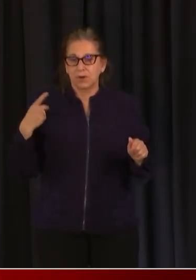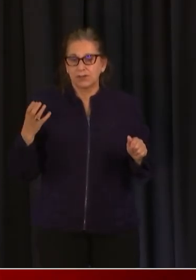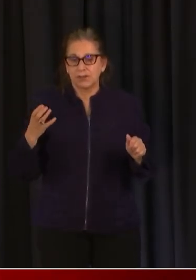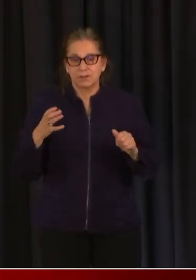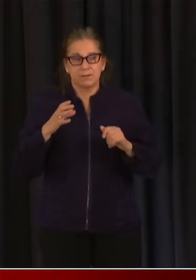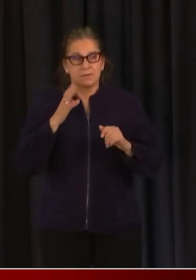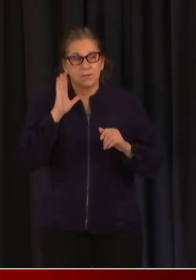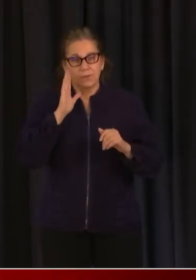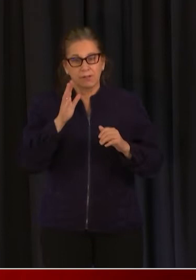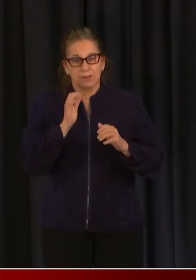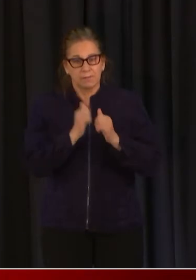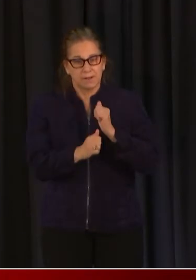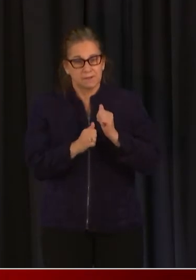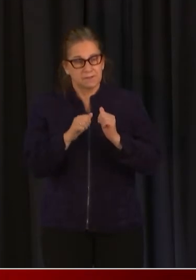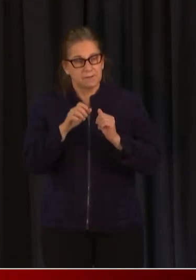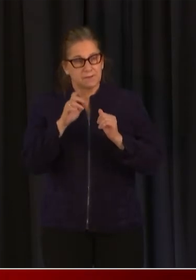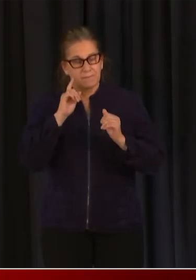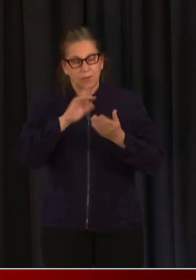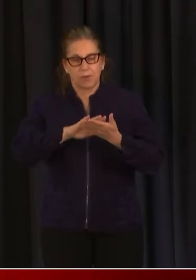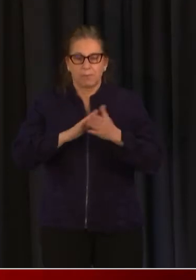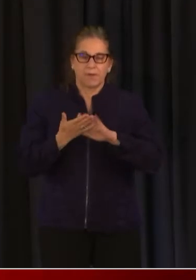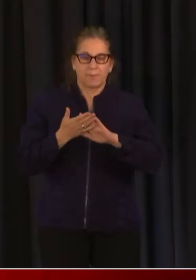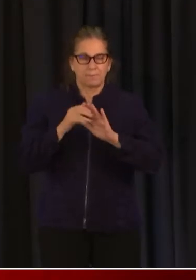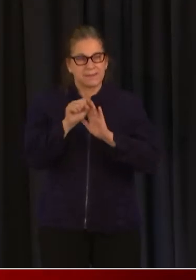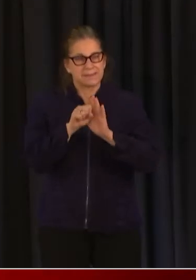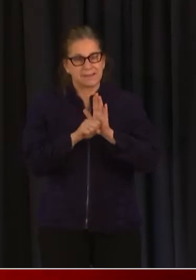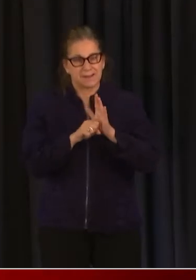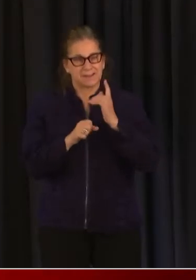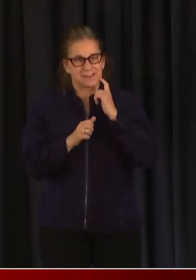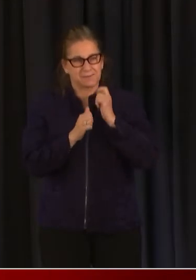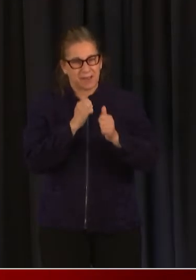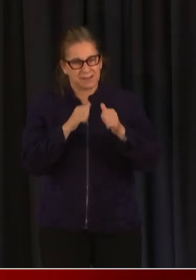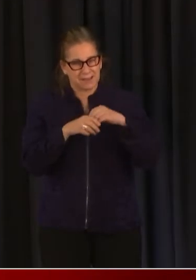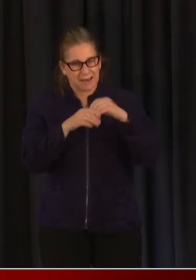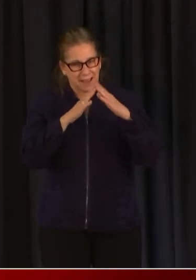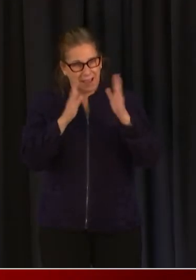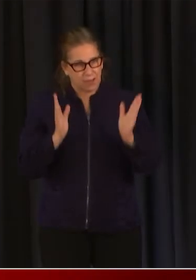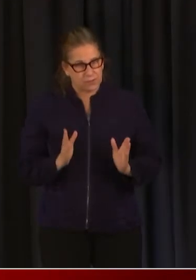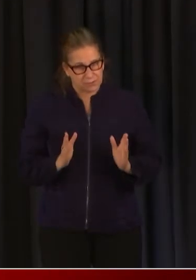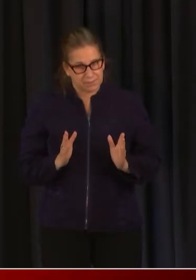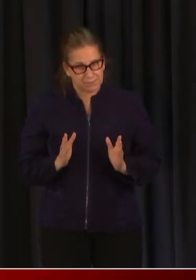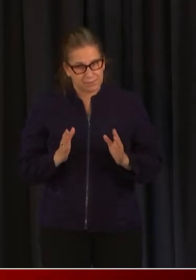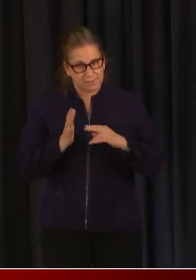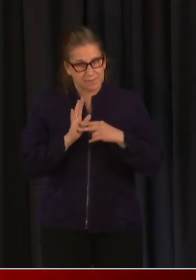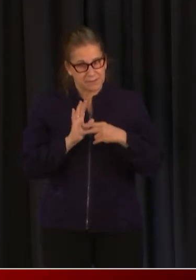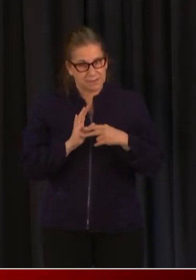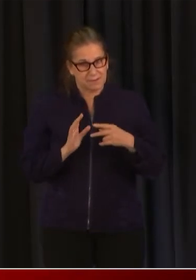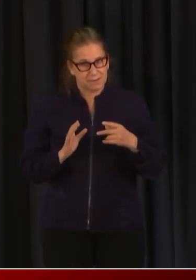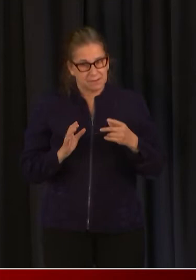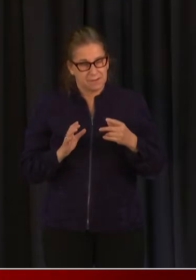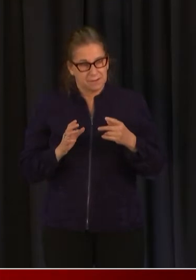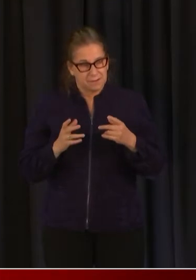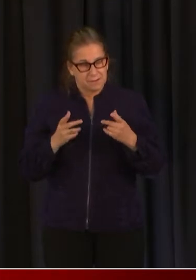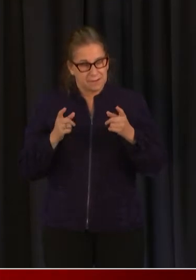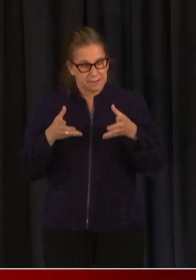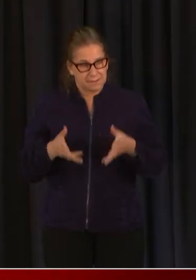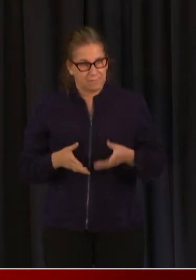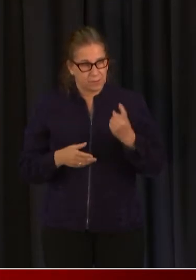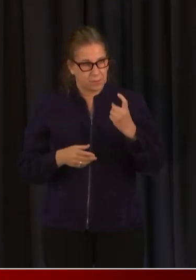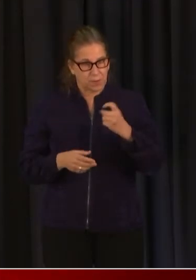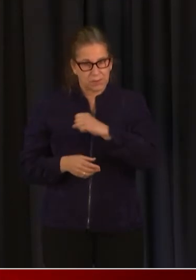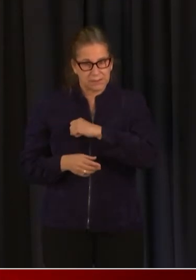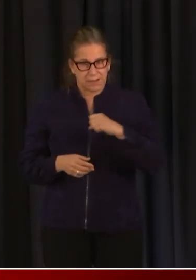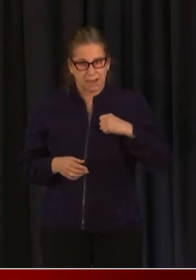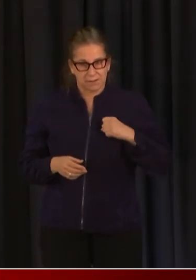Have you been in touch with any senators or plans to lobby any senators on behalf of DC Statehood? I will